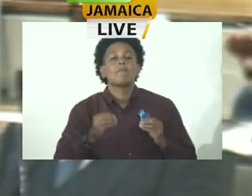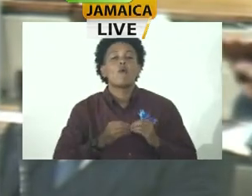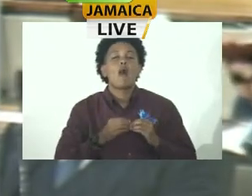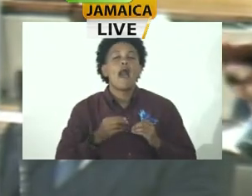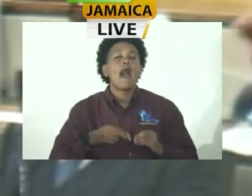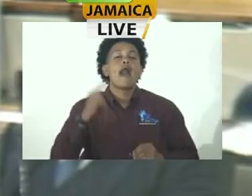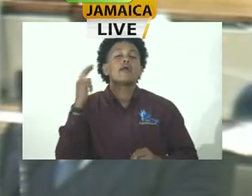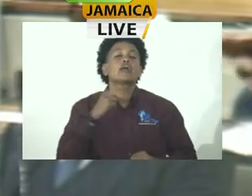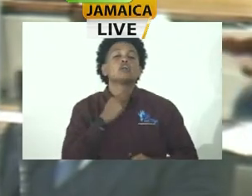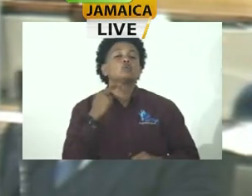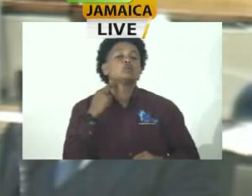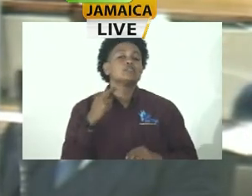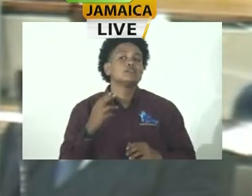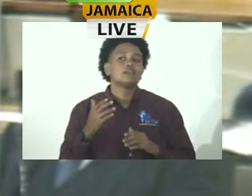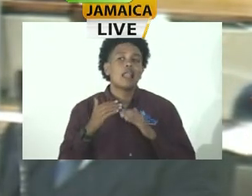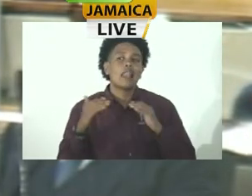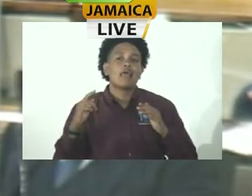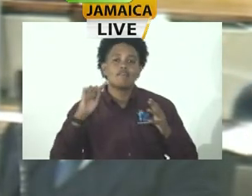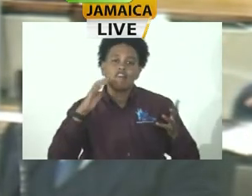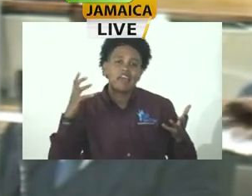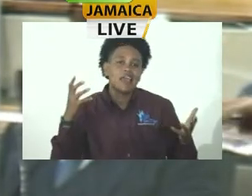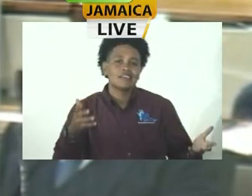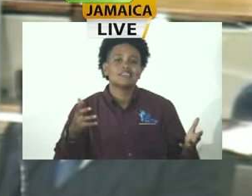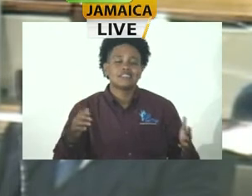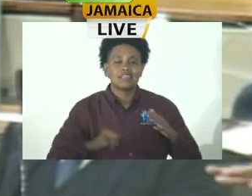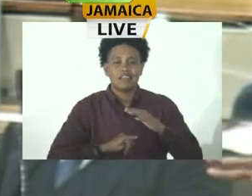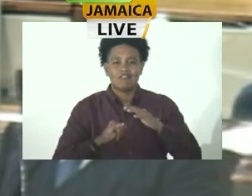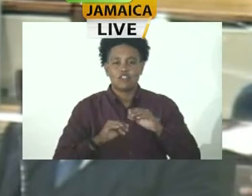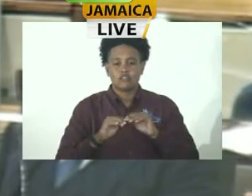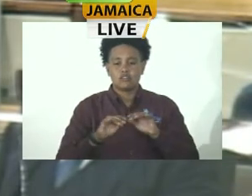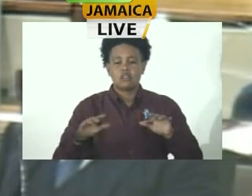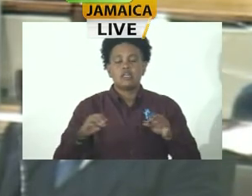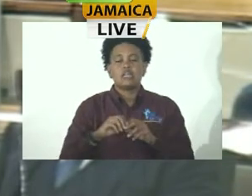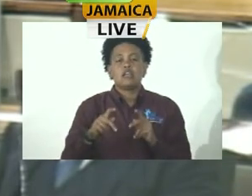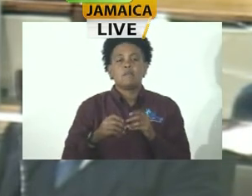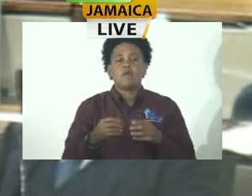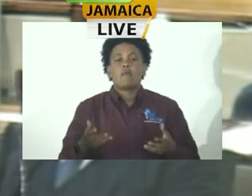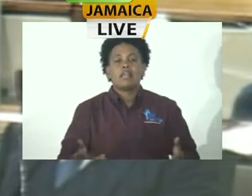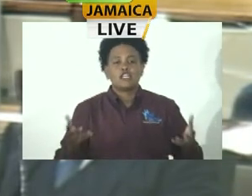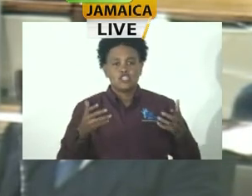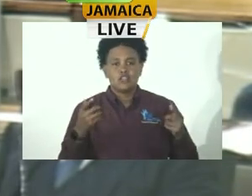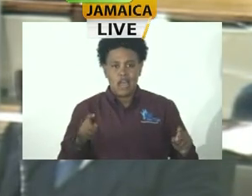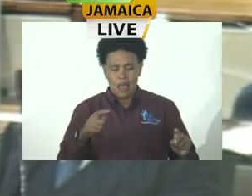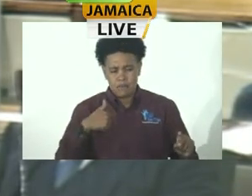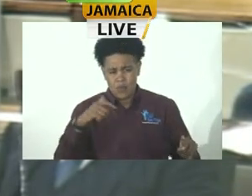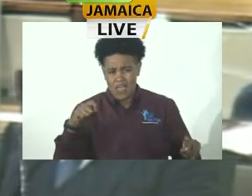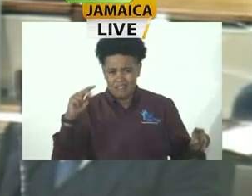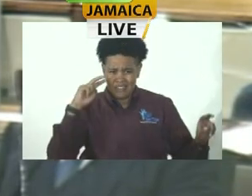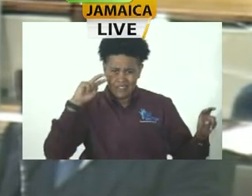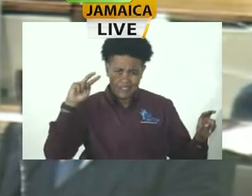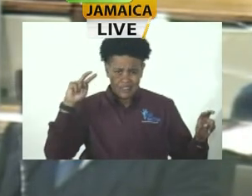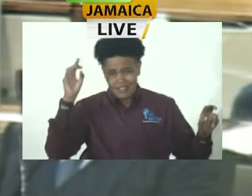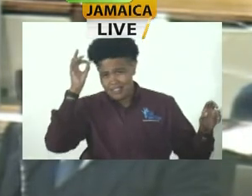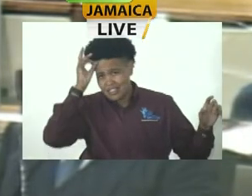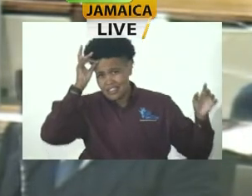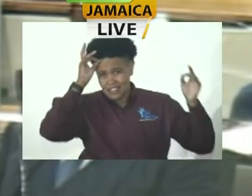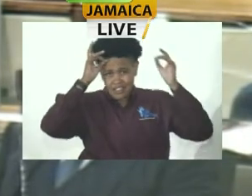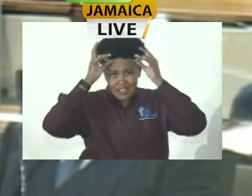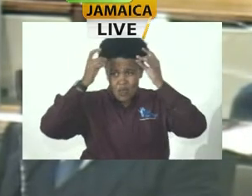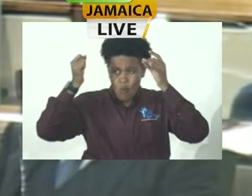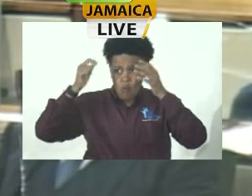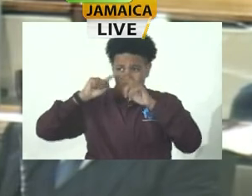level of existing infections in the population and so we we have to bear this in mind and i'm making the